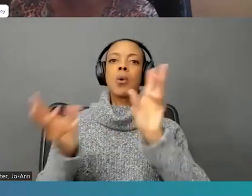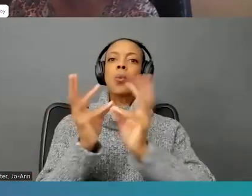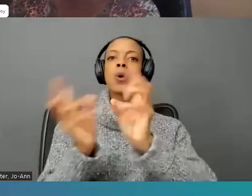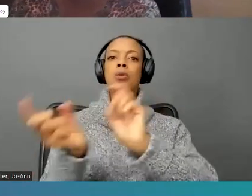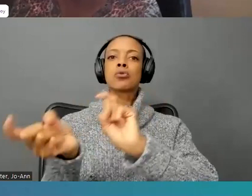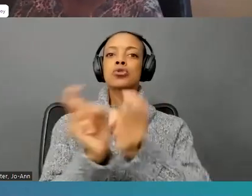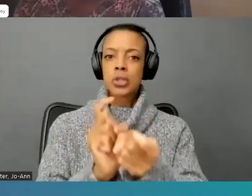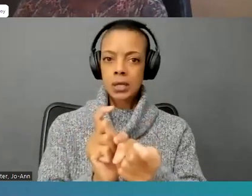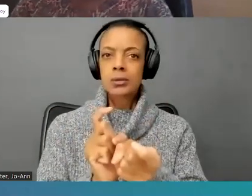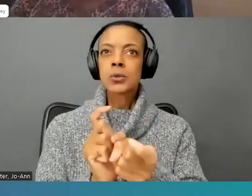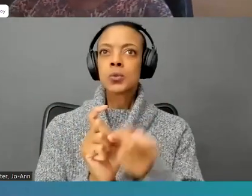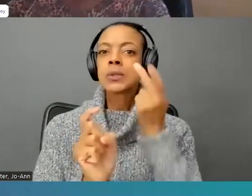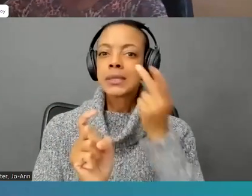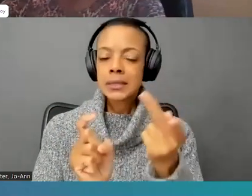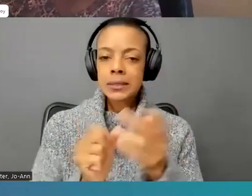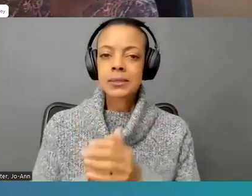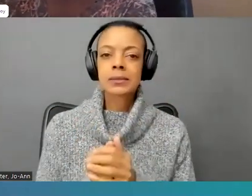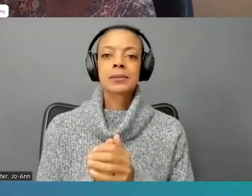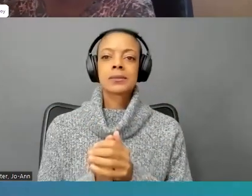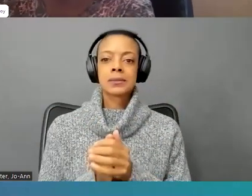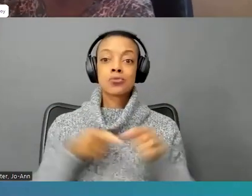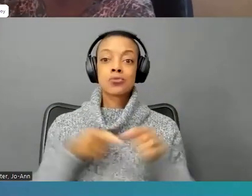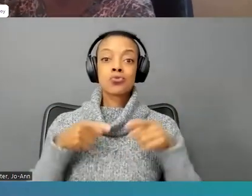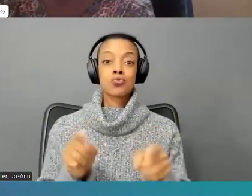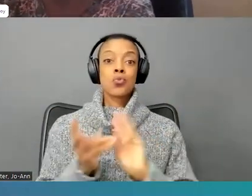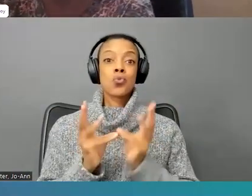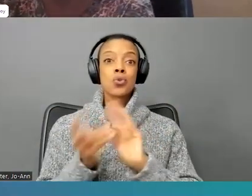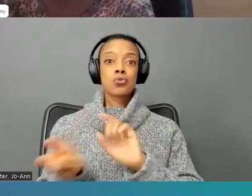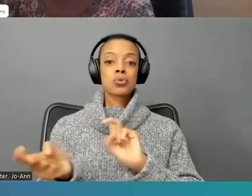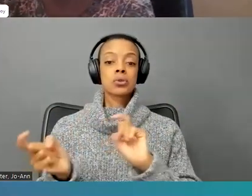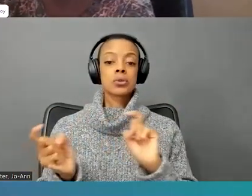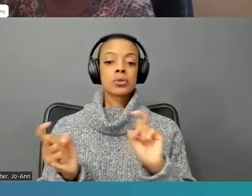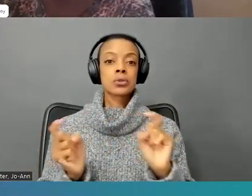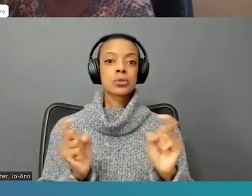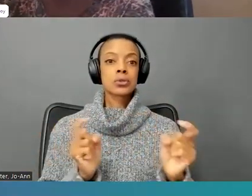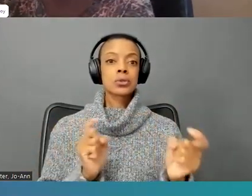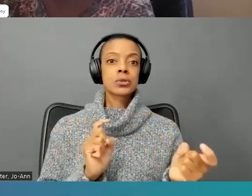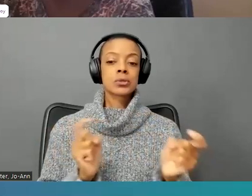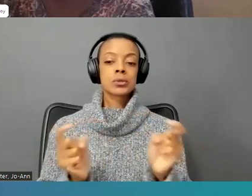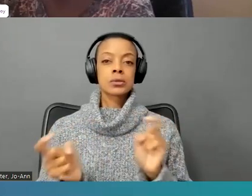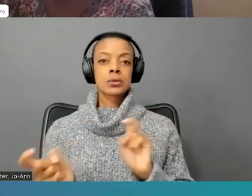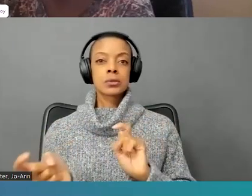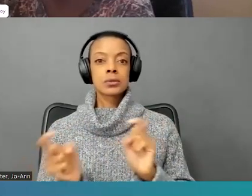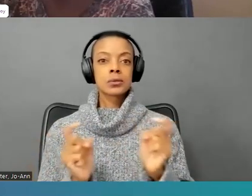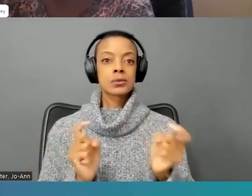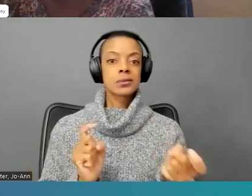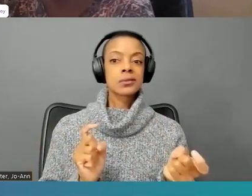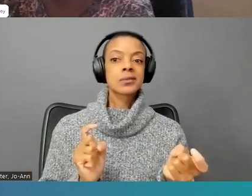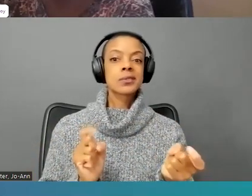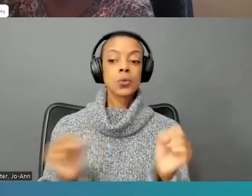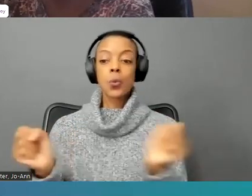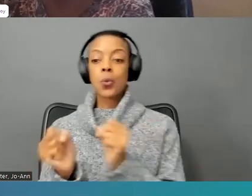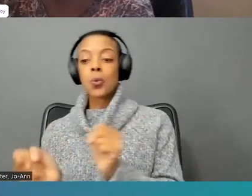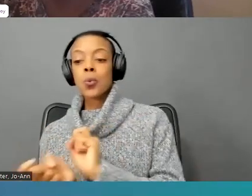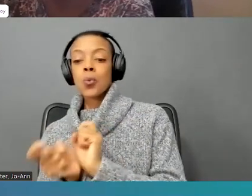occur at those times and the weather is changing and becoming warm. And, you know, so we have certain games that we